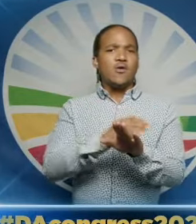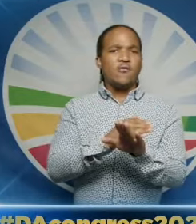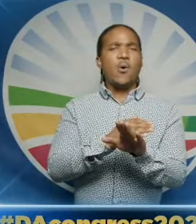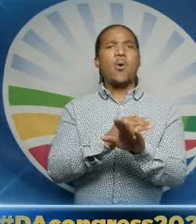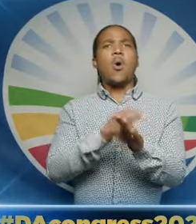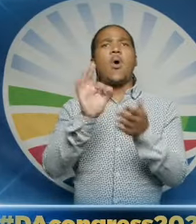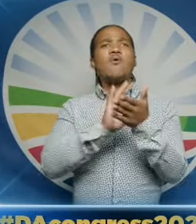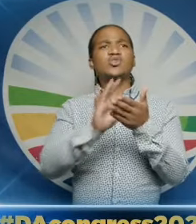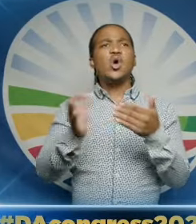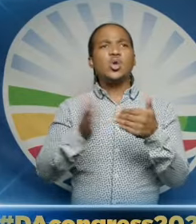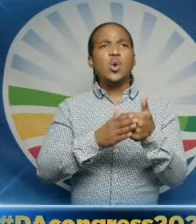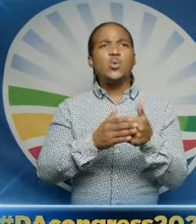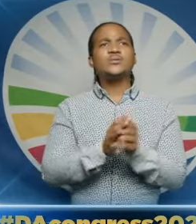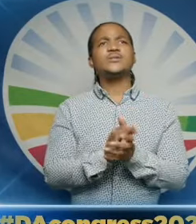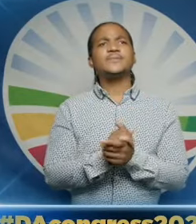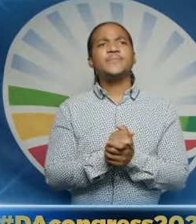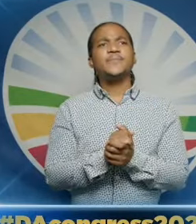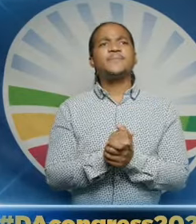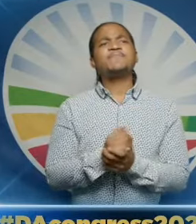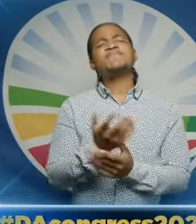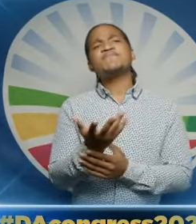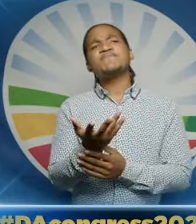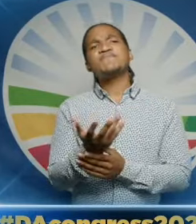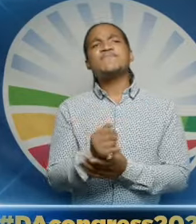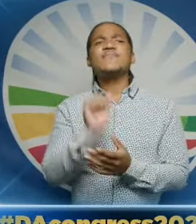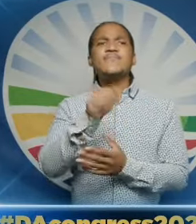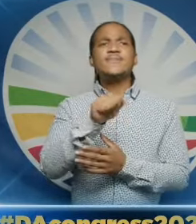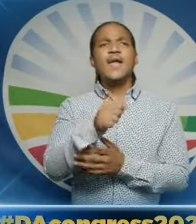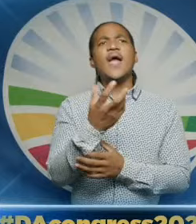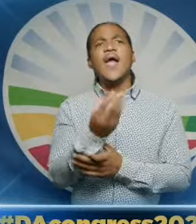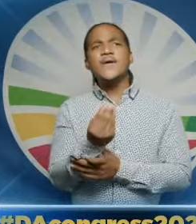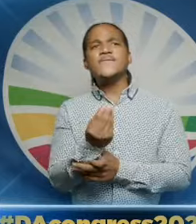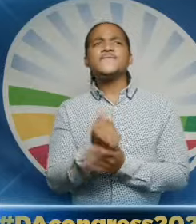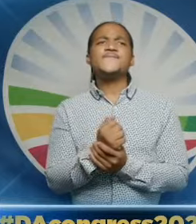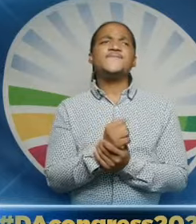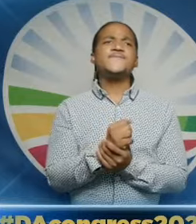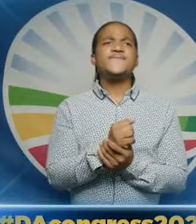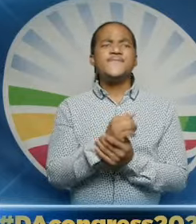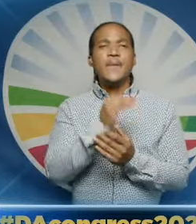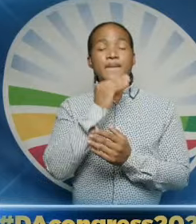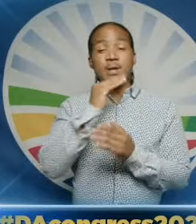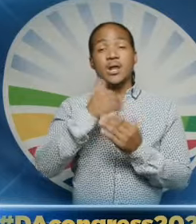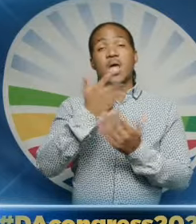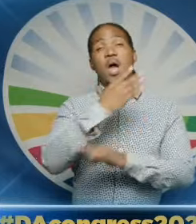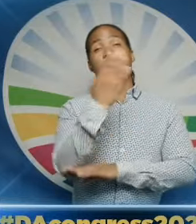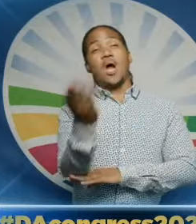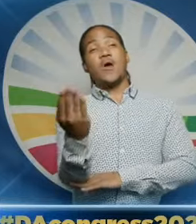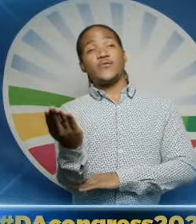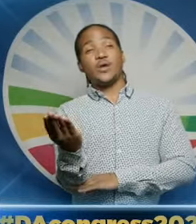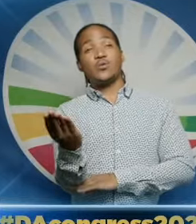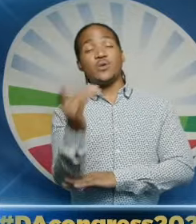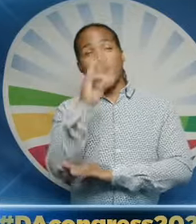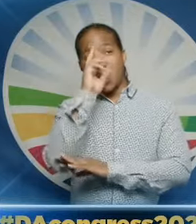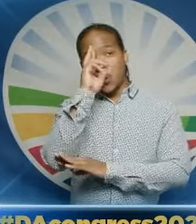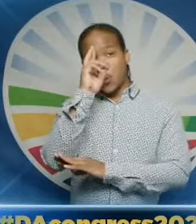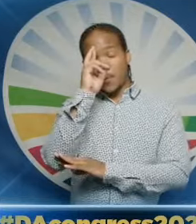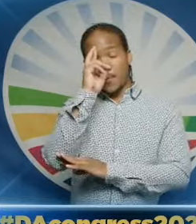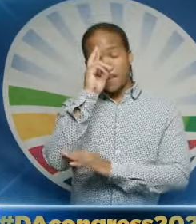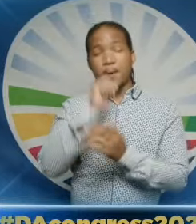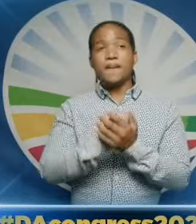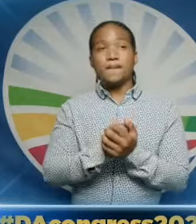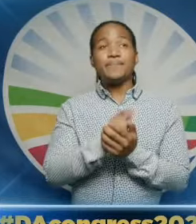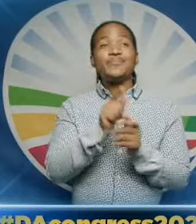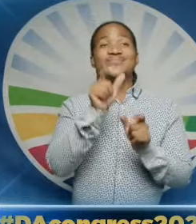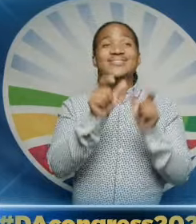closed? Indeed they do, Naz, and that's probably the highlight of our session this afternoon. Worth remembering that the 3 candidates